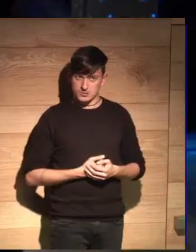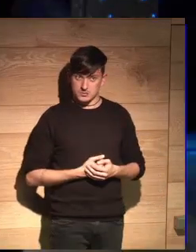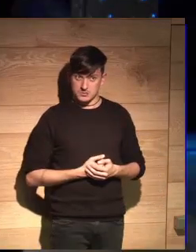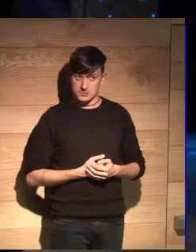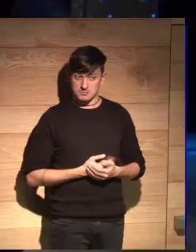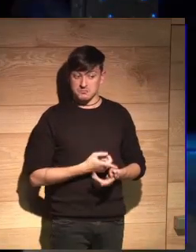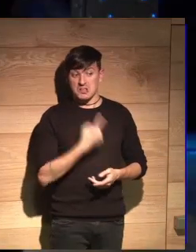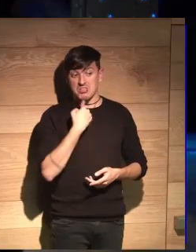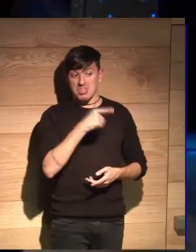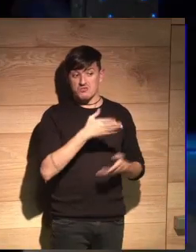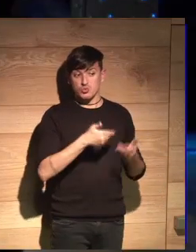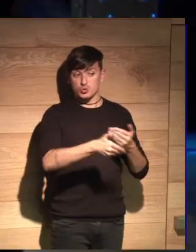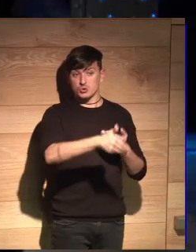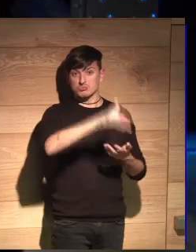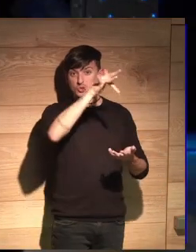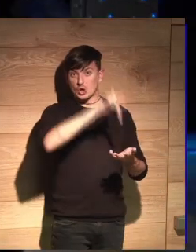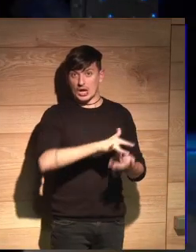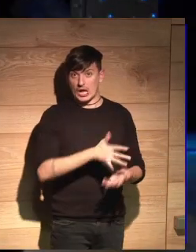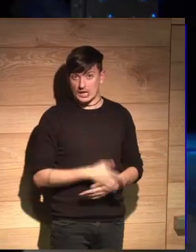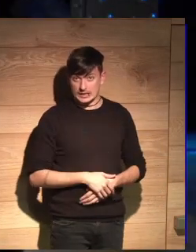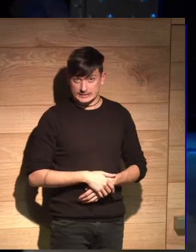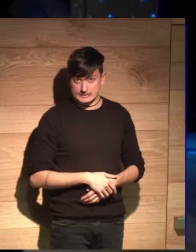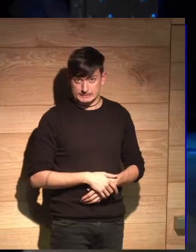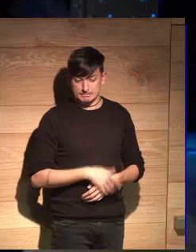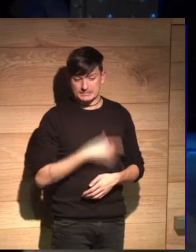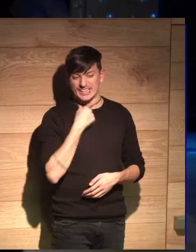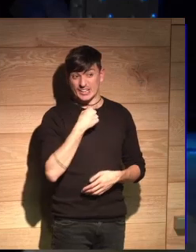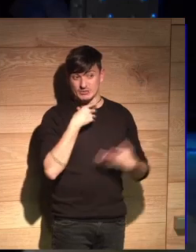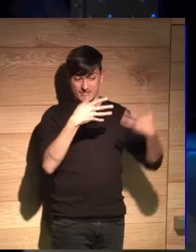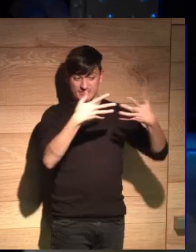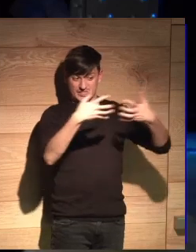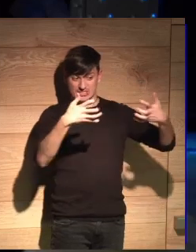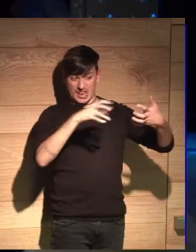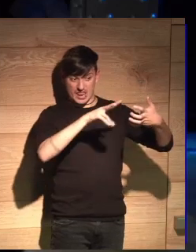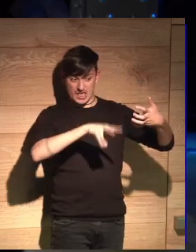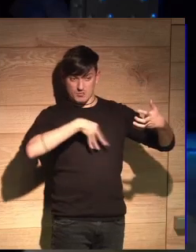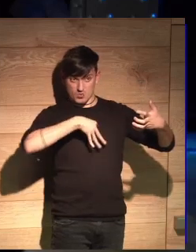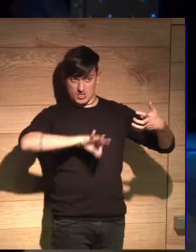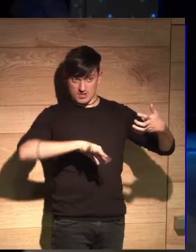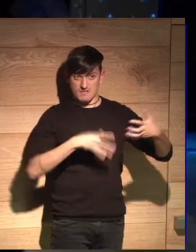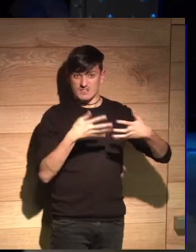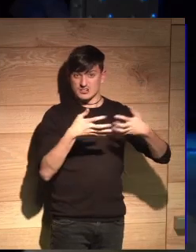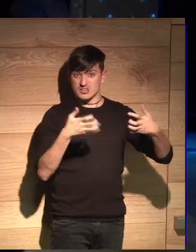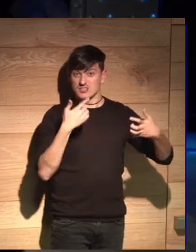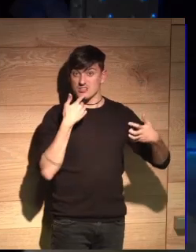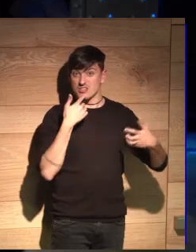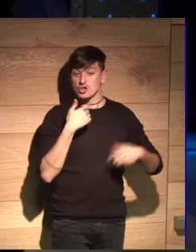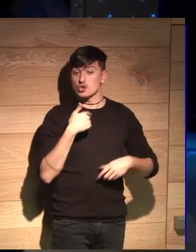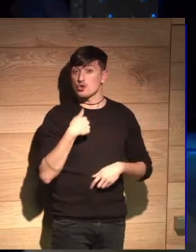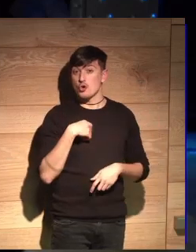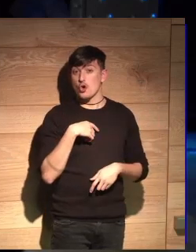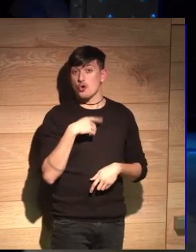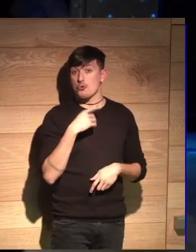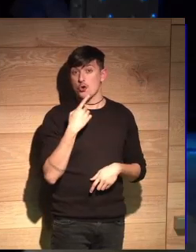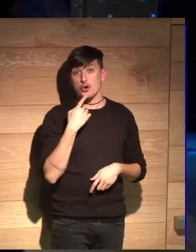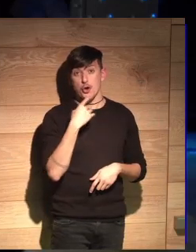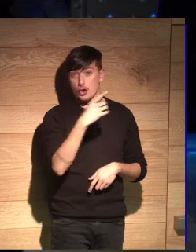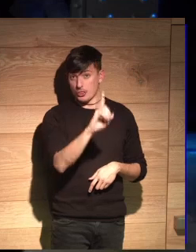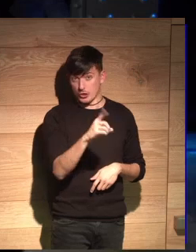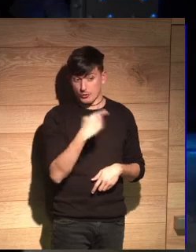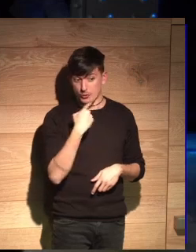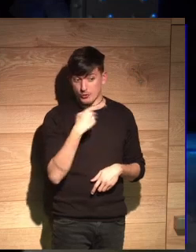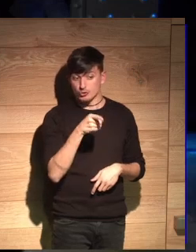he says that that is what's going to happen. And the interesting thing, there's a sentence that you can read in his book, is that he's saying,